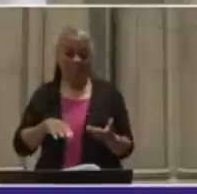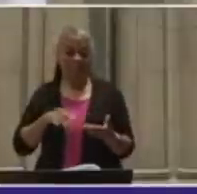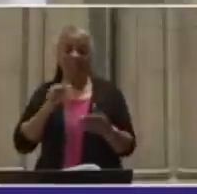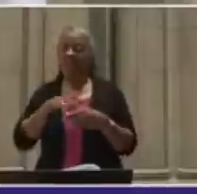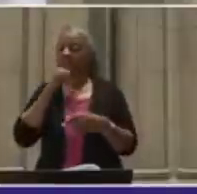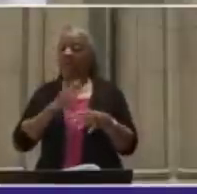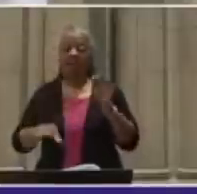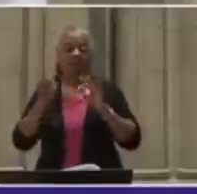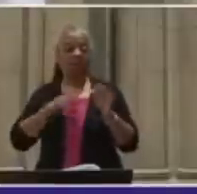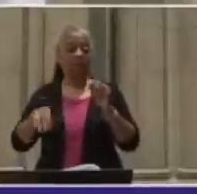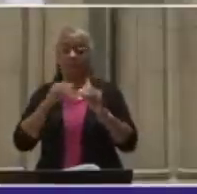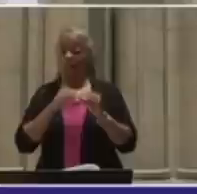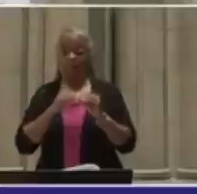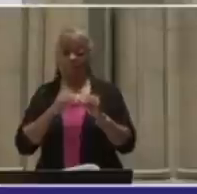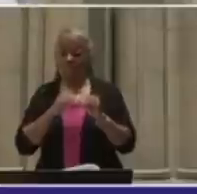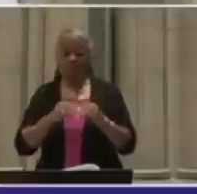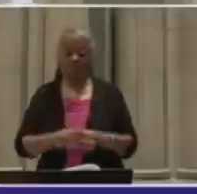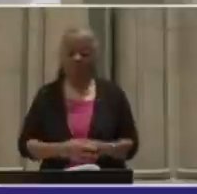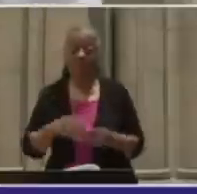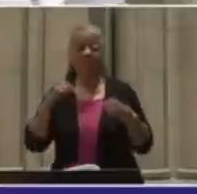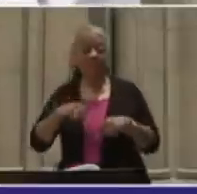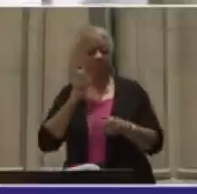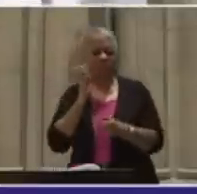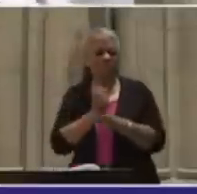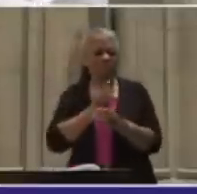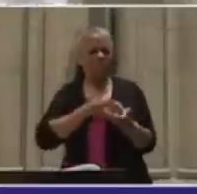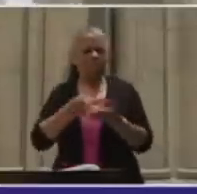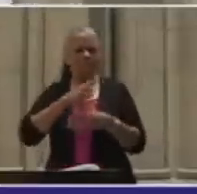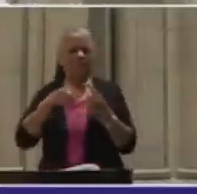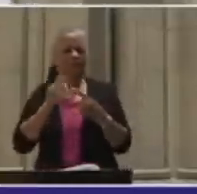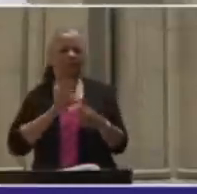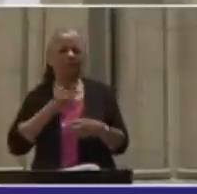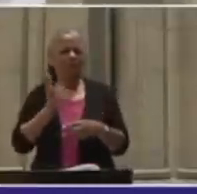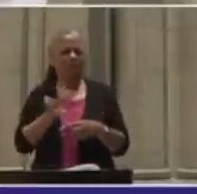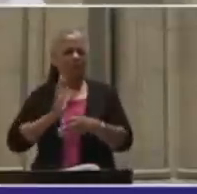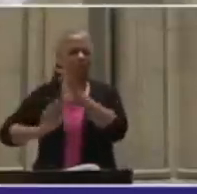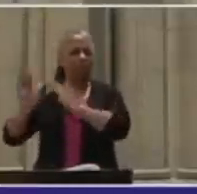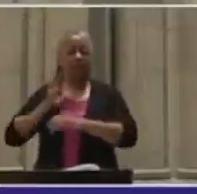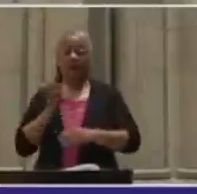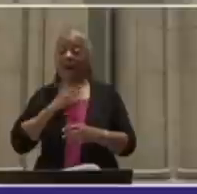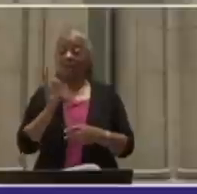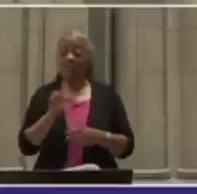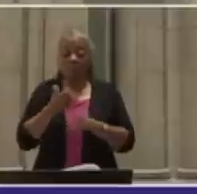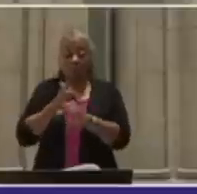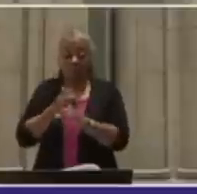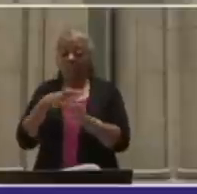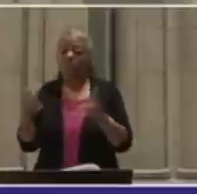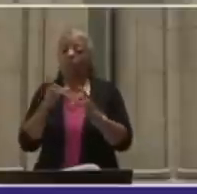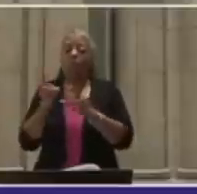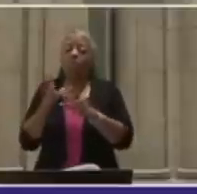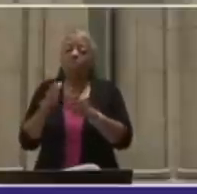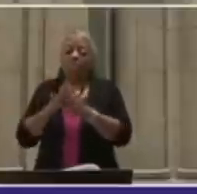an option anymore. This is a hard truth about our history that's so marred